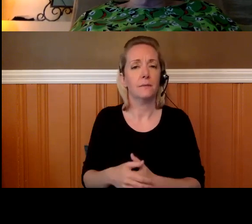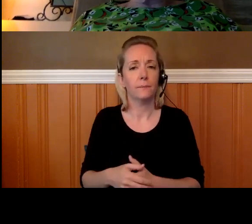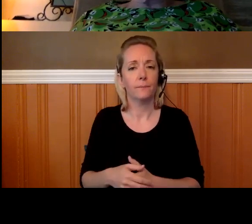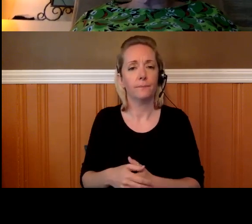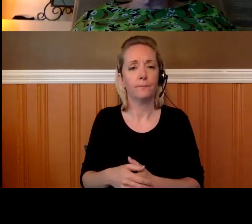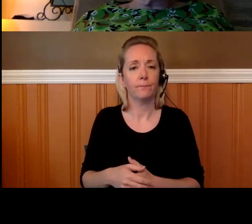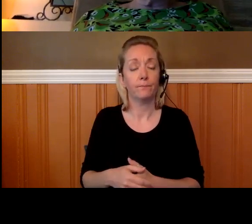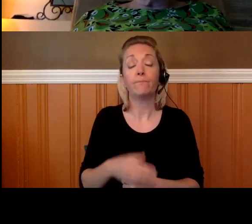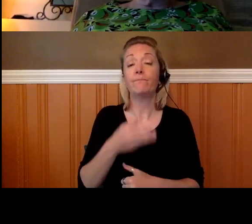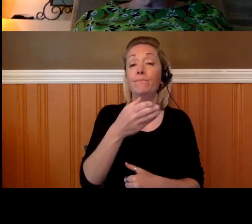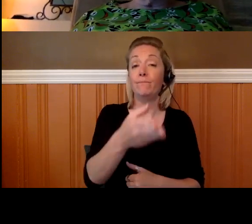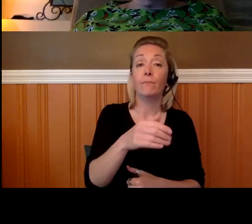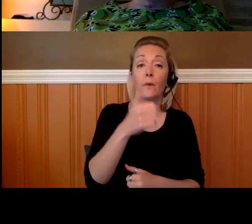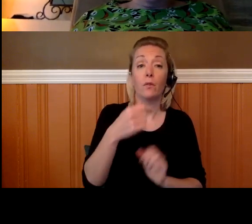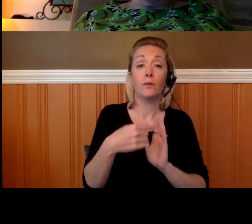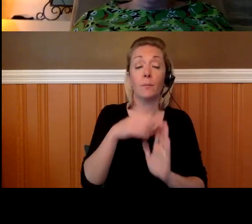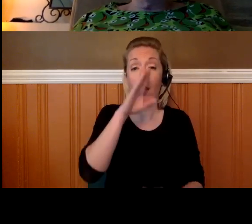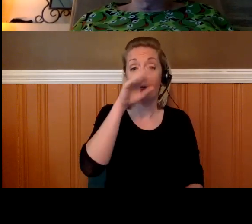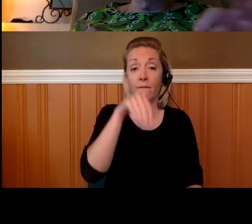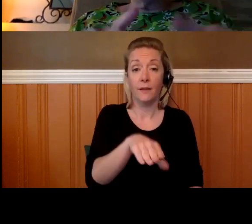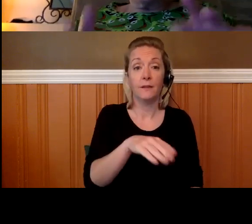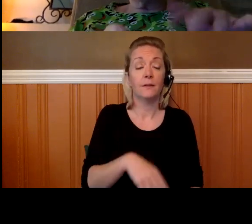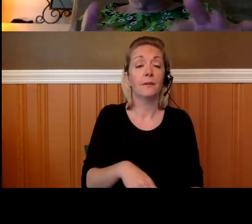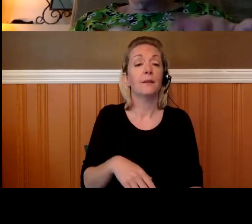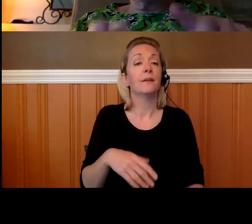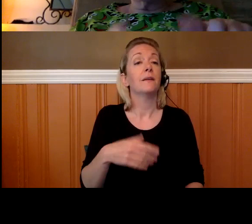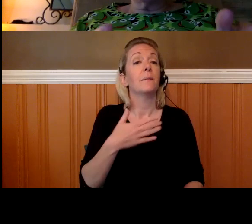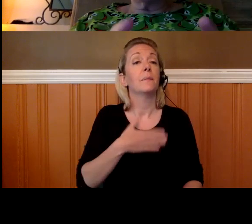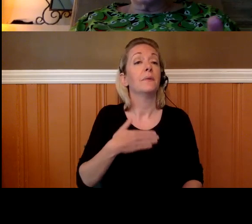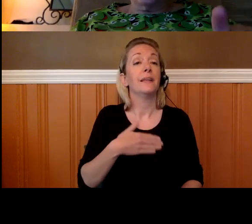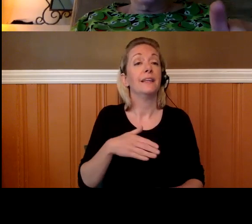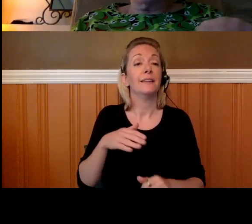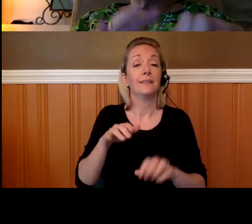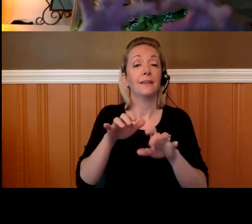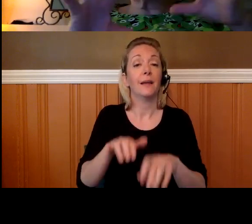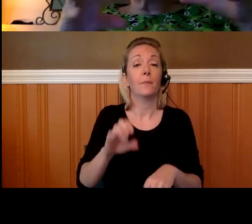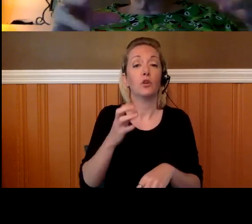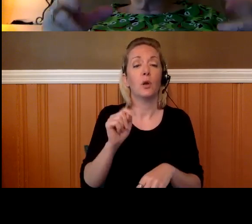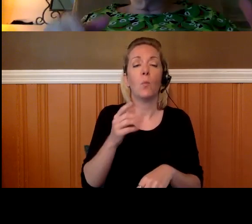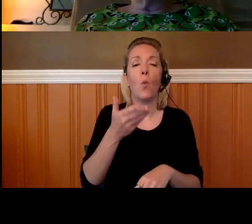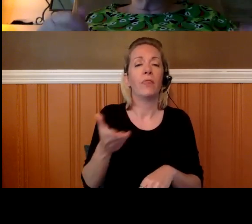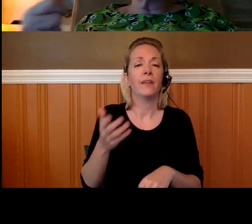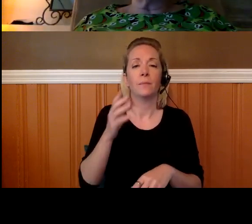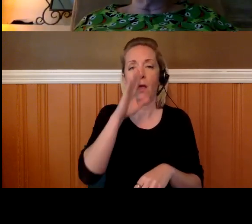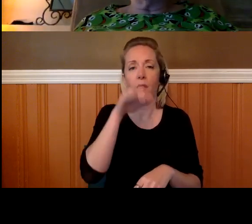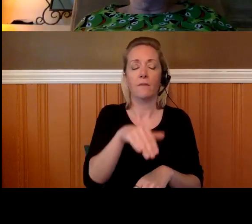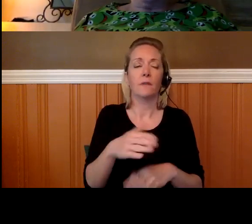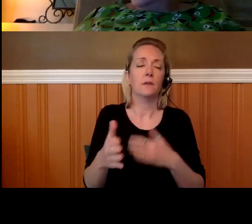This one's fairly easy. Type it in the box and Jen will let us know what are the salient features of elephant.